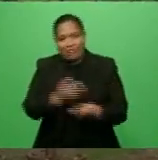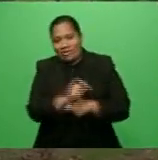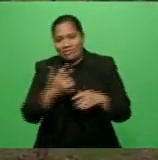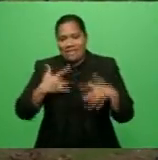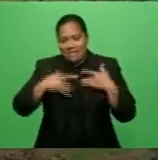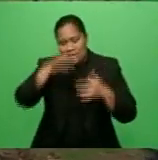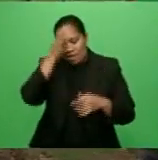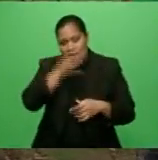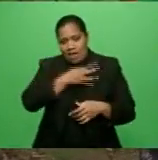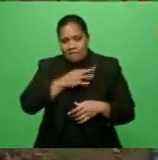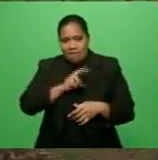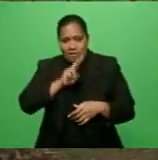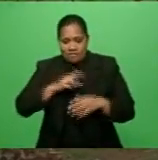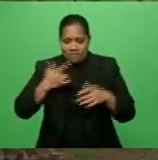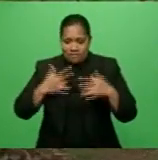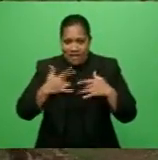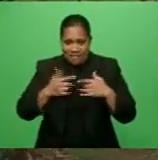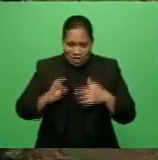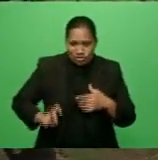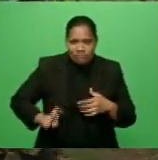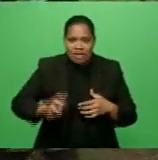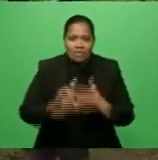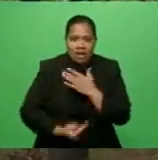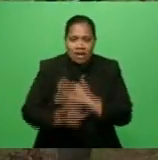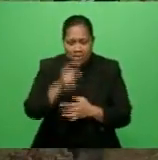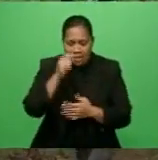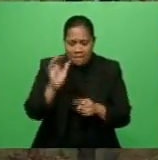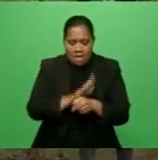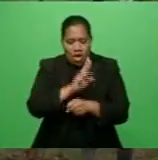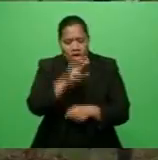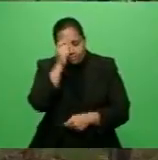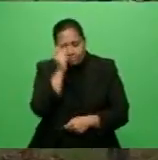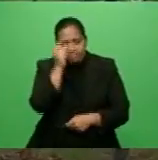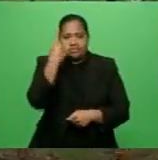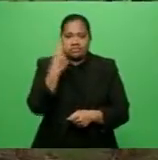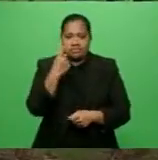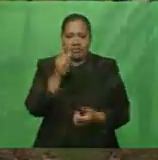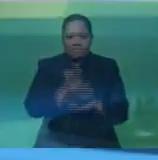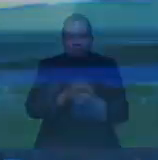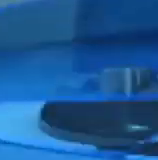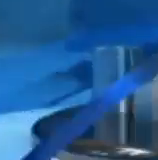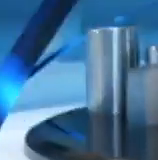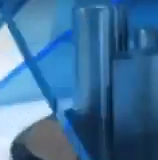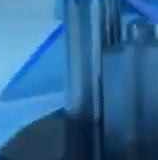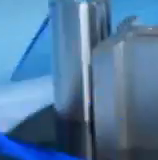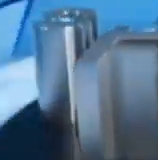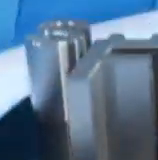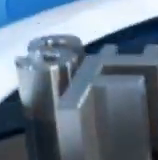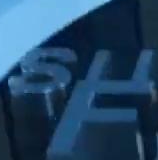has helped her understand life better. Pranita Prakash, FBC News.